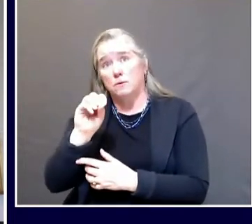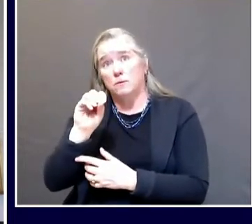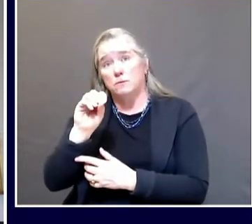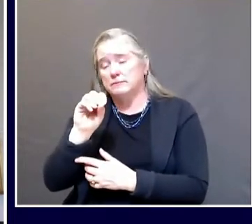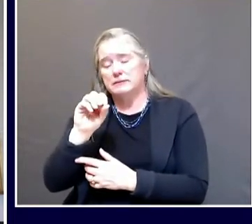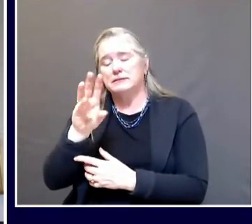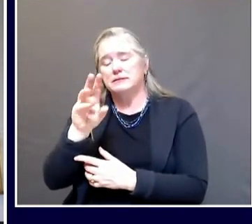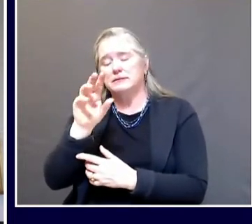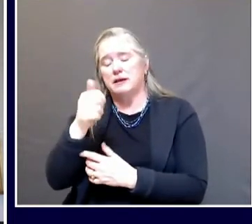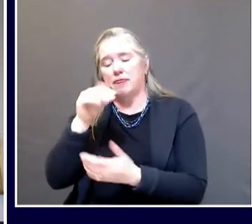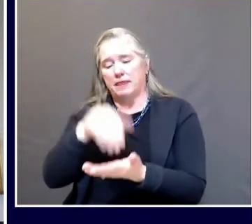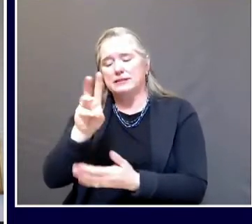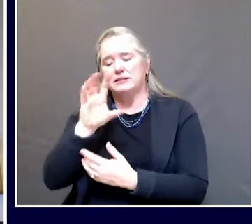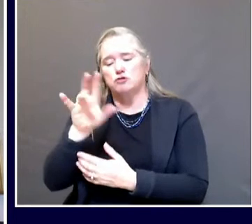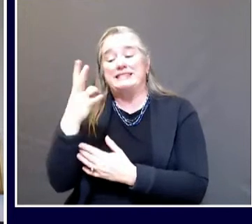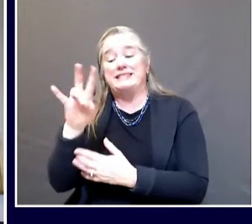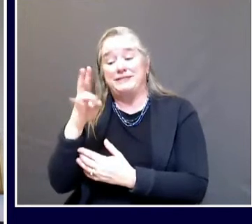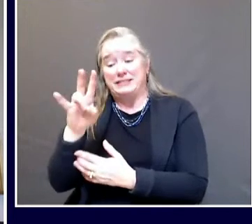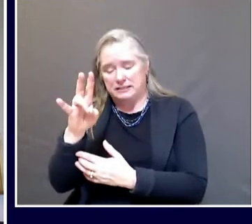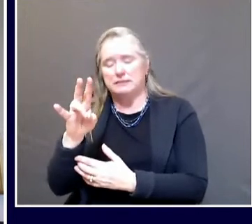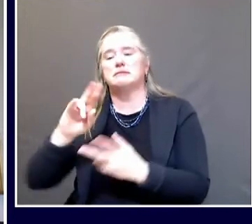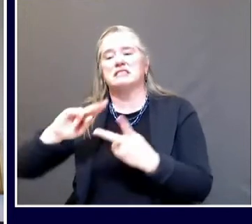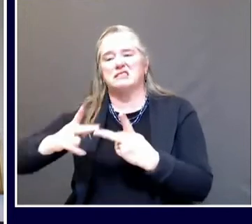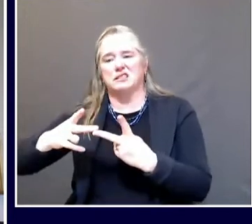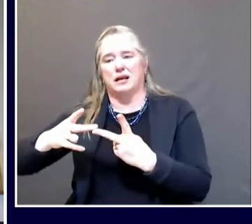10,617 are second doses.